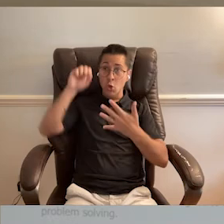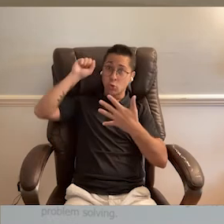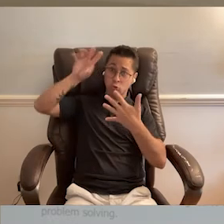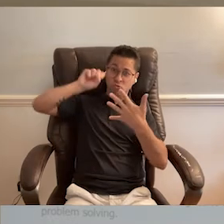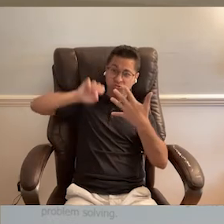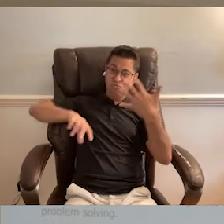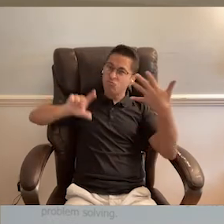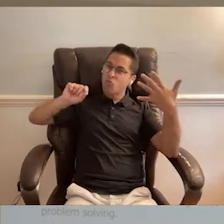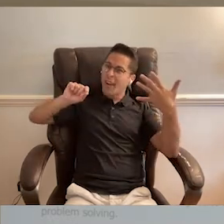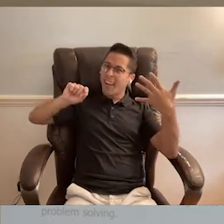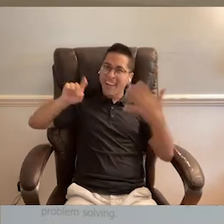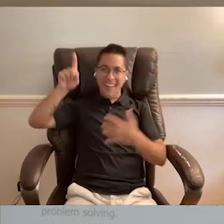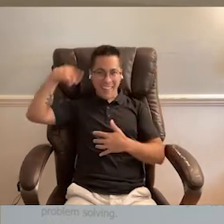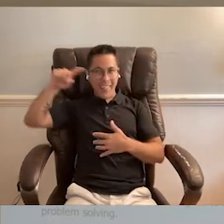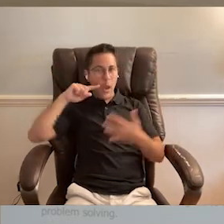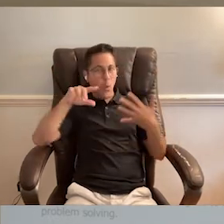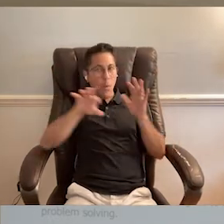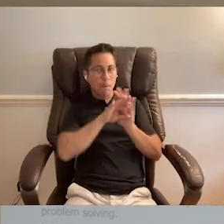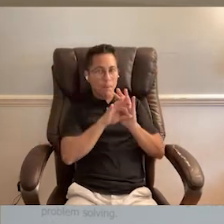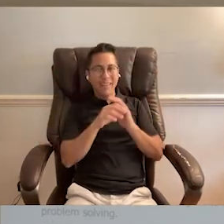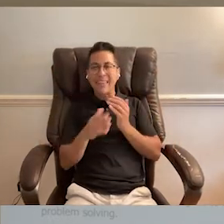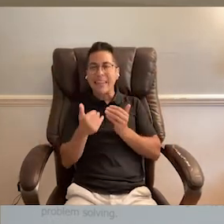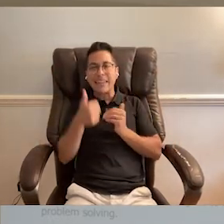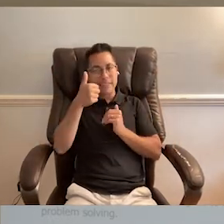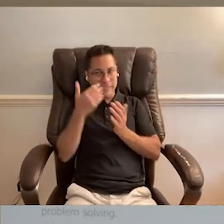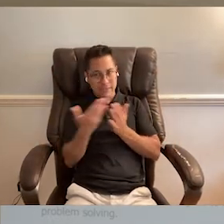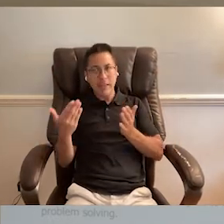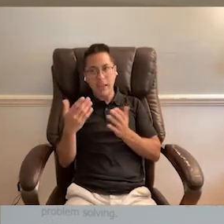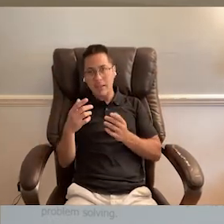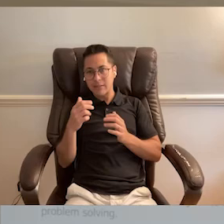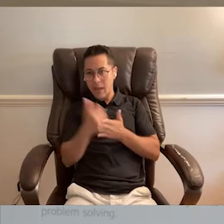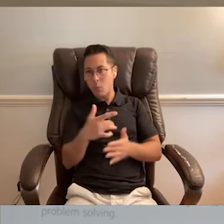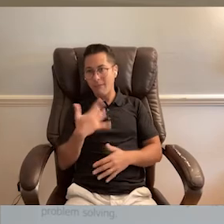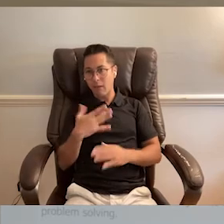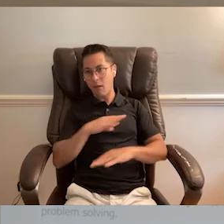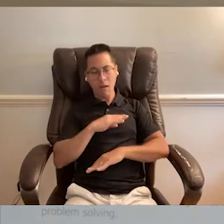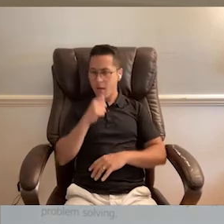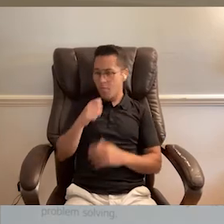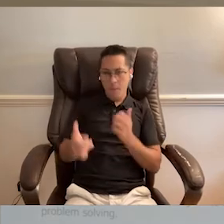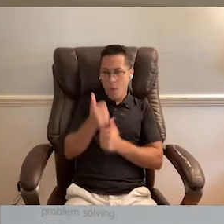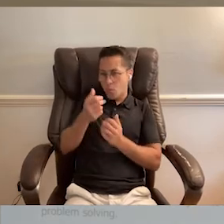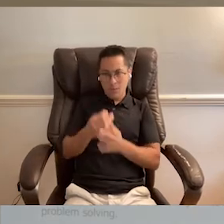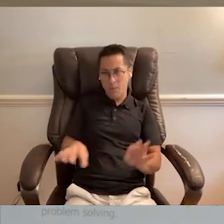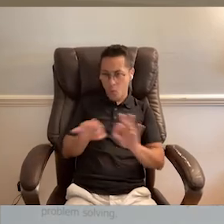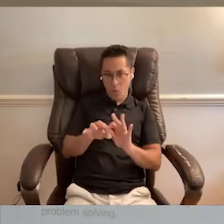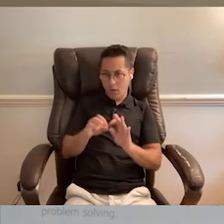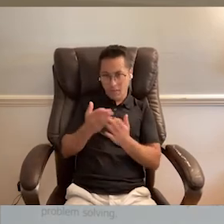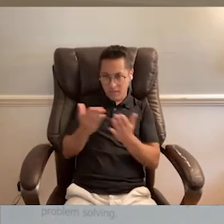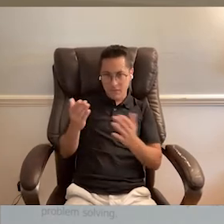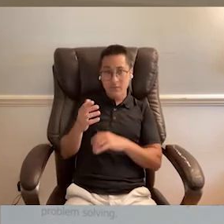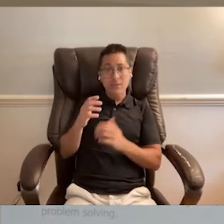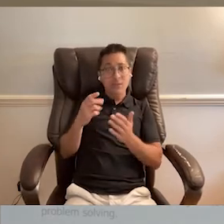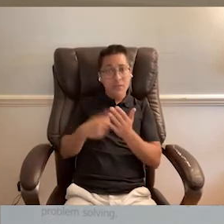going to pick the easiest things to make you happy. They're not going to pick the most important things. So sometimes putting too much on that